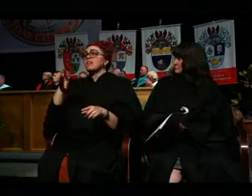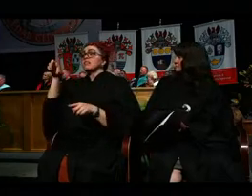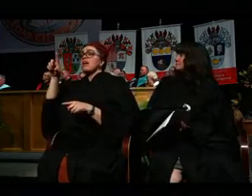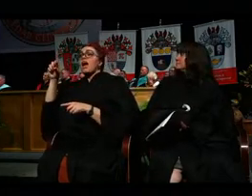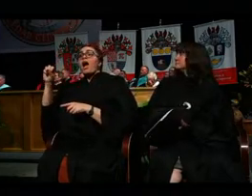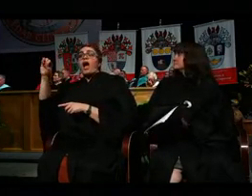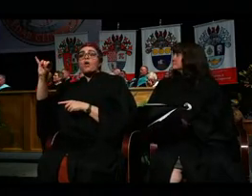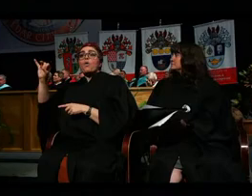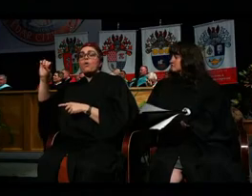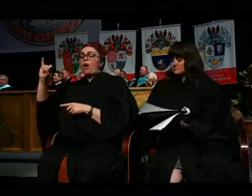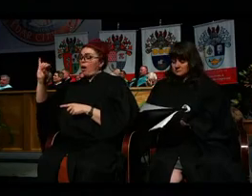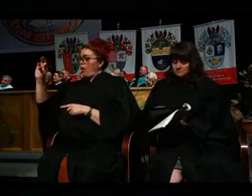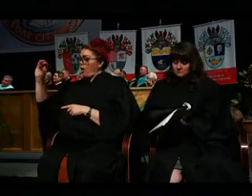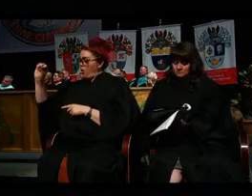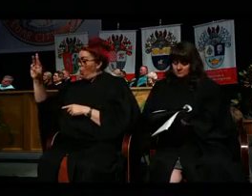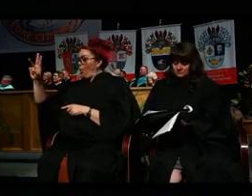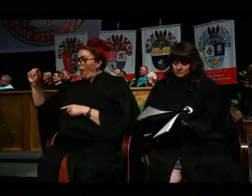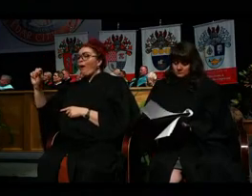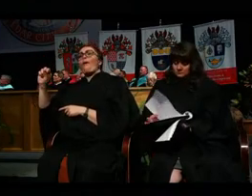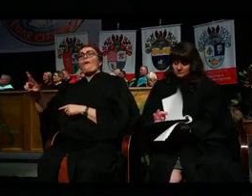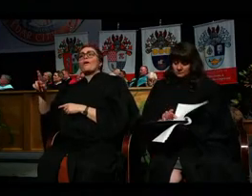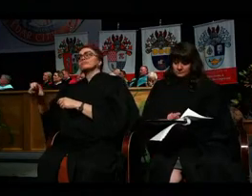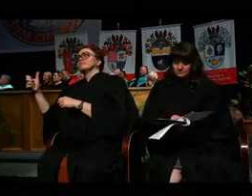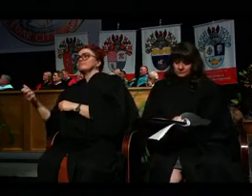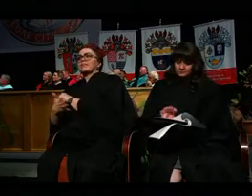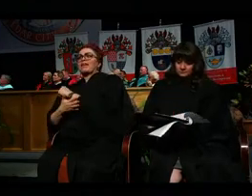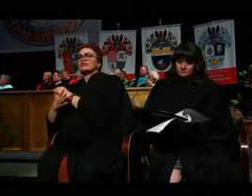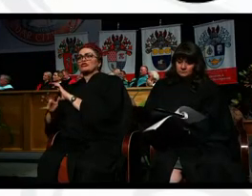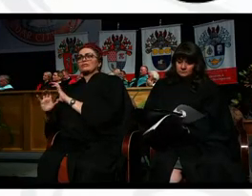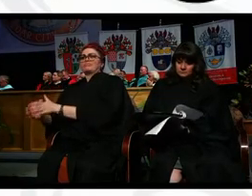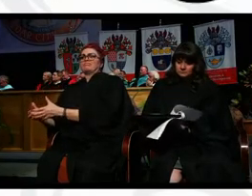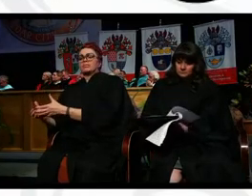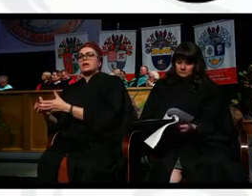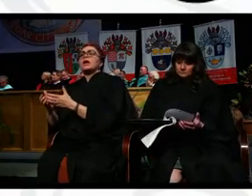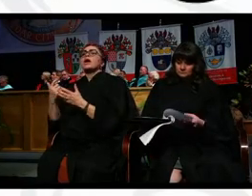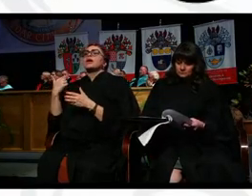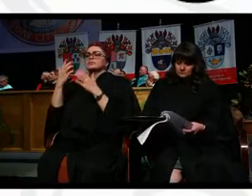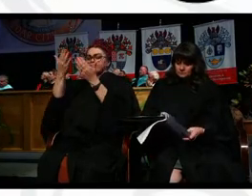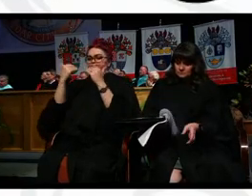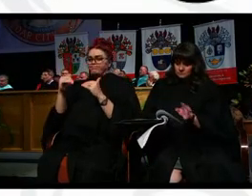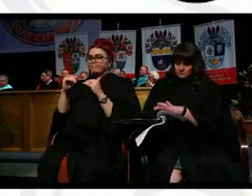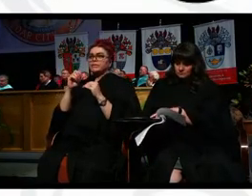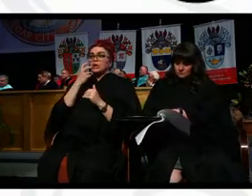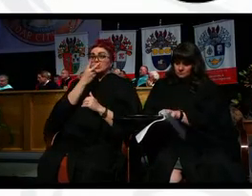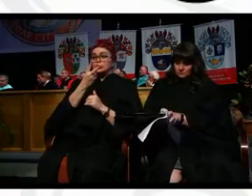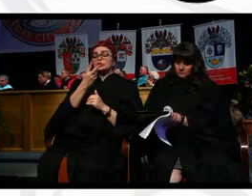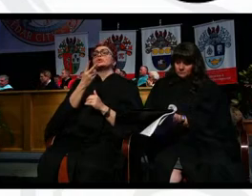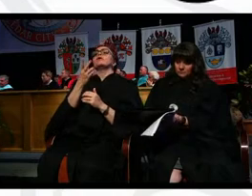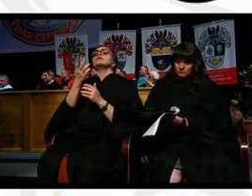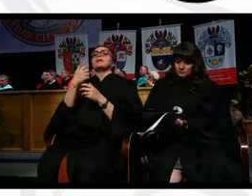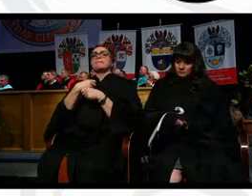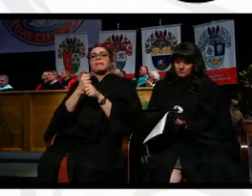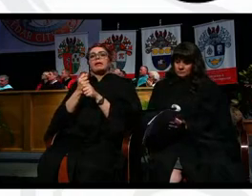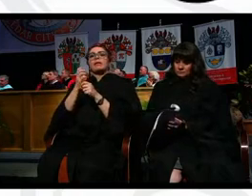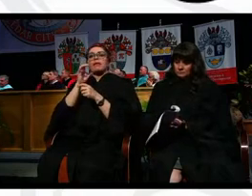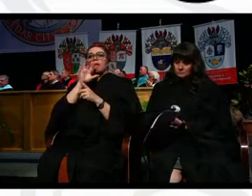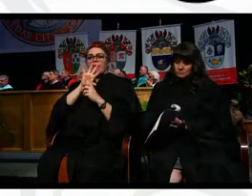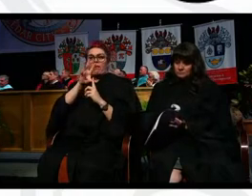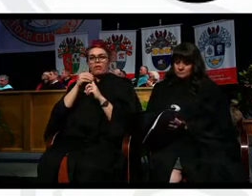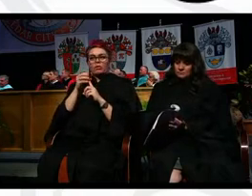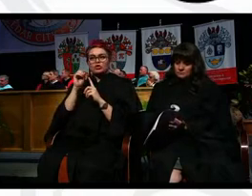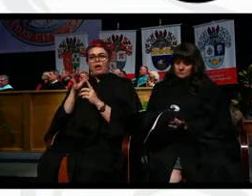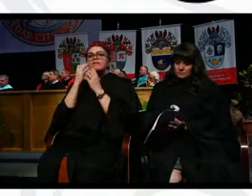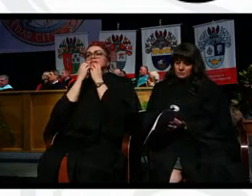Number two, cultivate a culture of caring. A pioneer in the airline industry, Southwest founder Herb